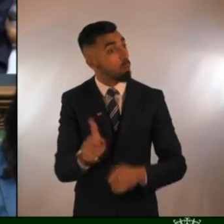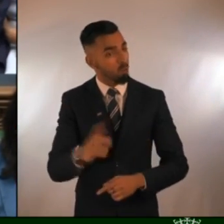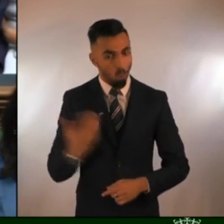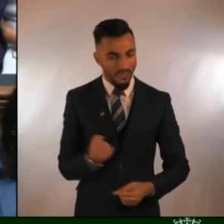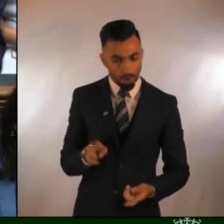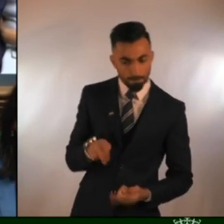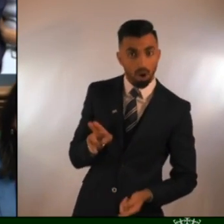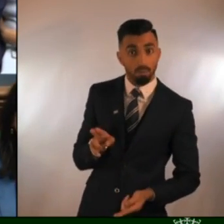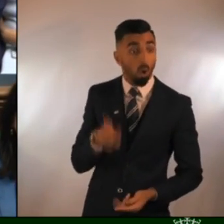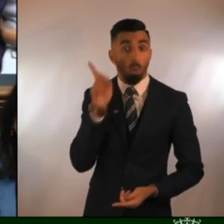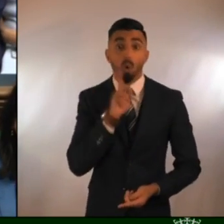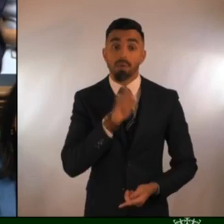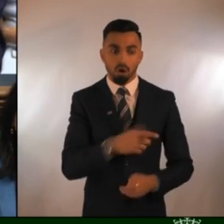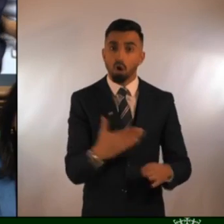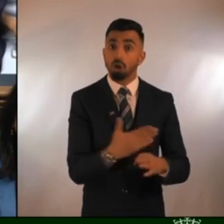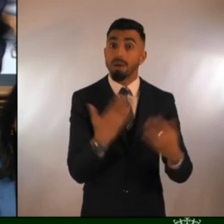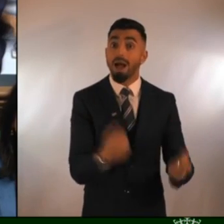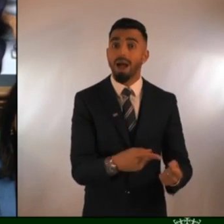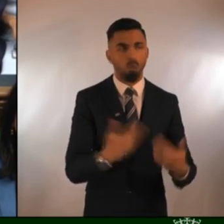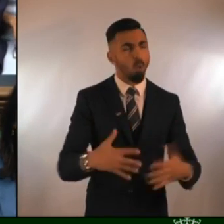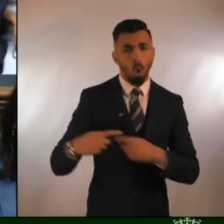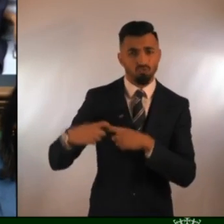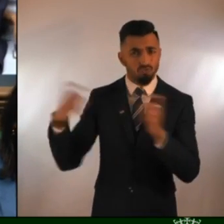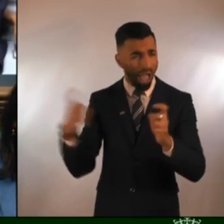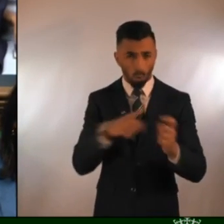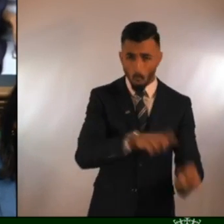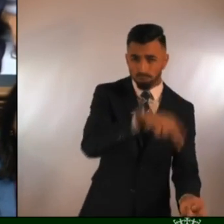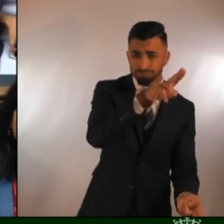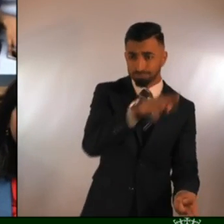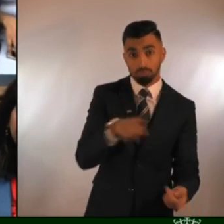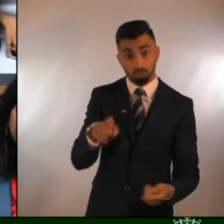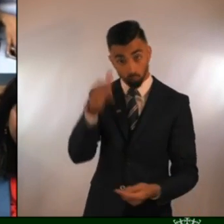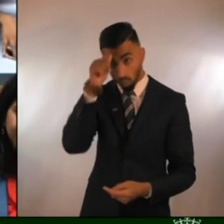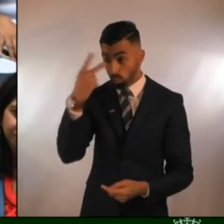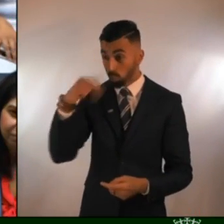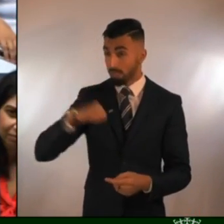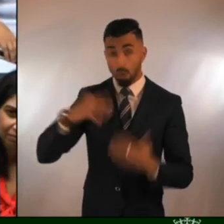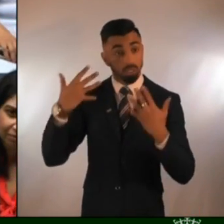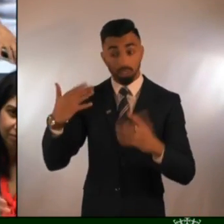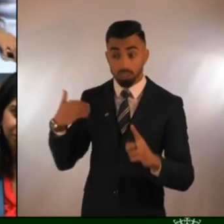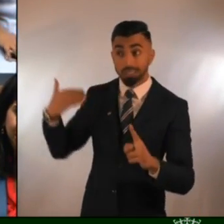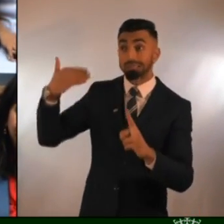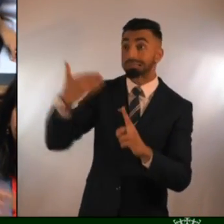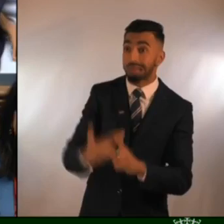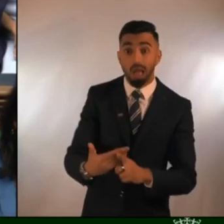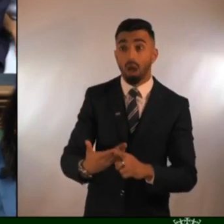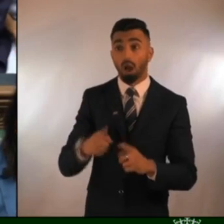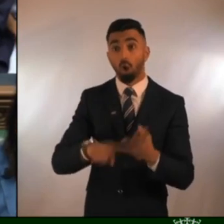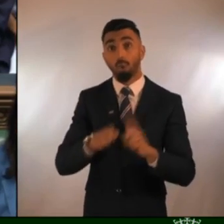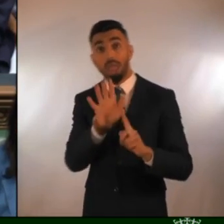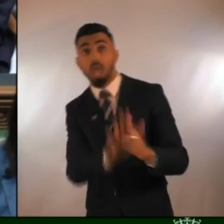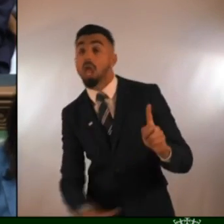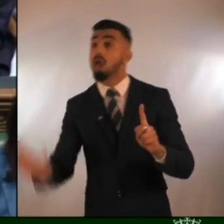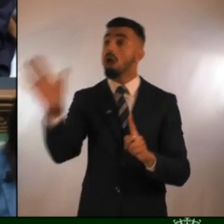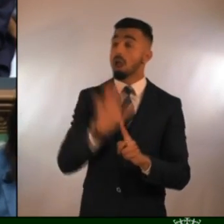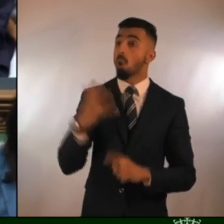Women's employment is at a record high, and since 2010, full-time weekly wages have grown faster in every region and nation of the